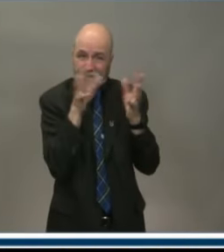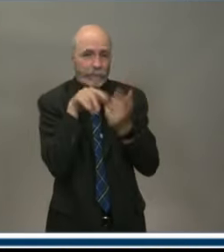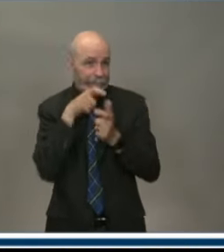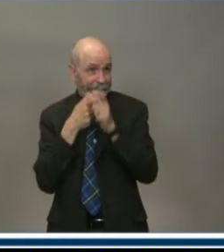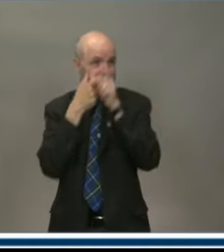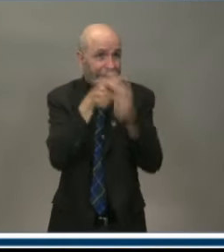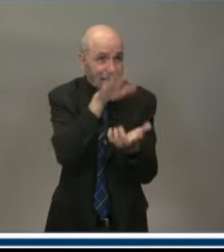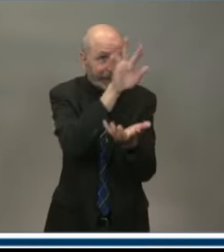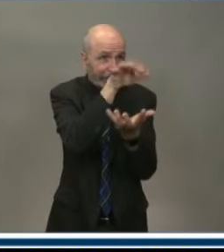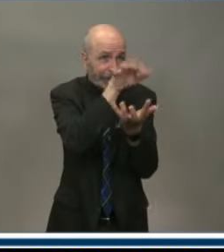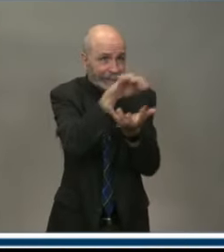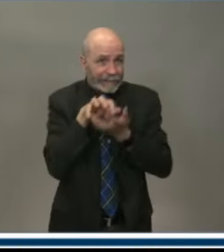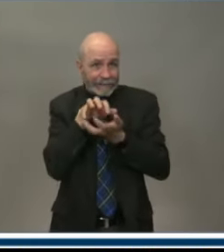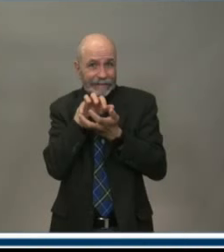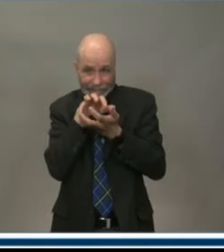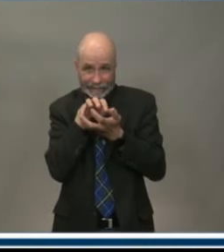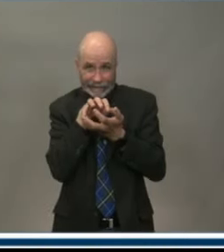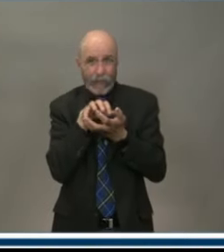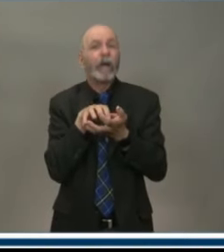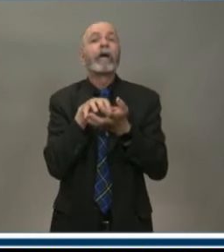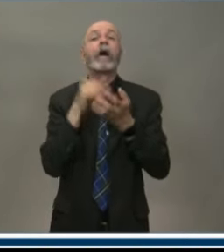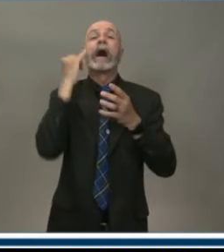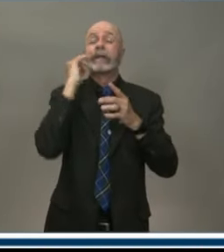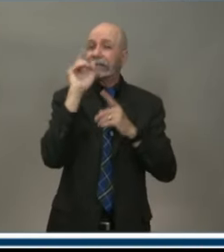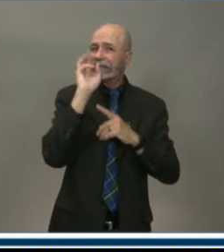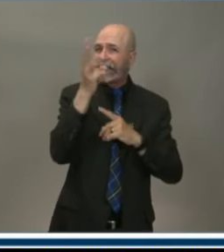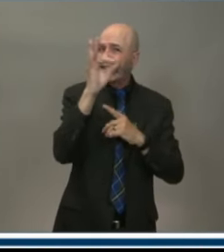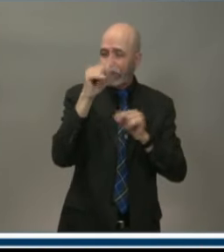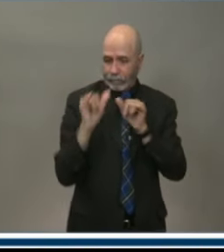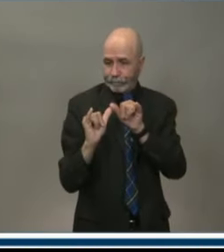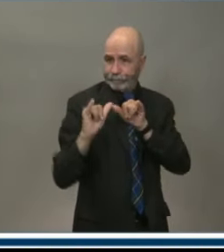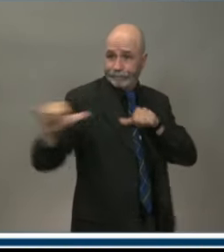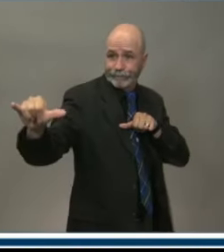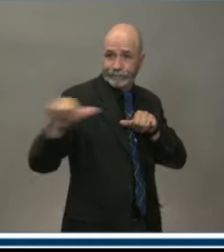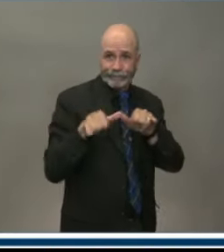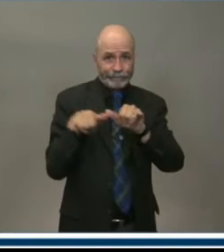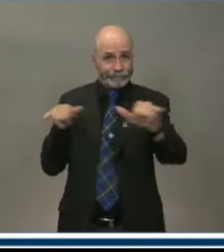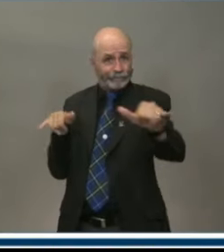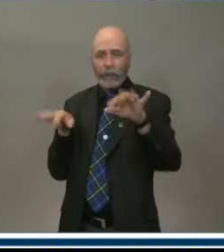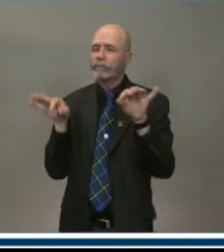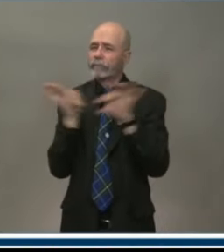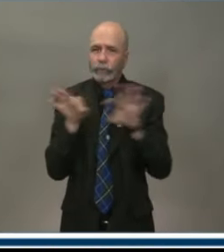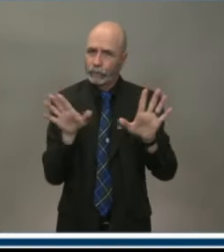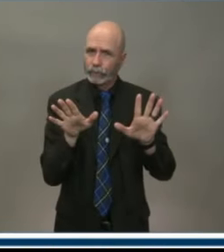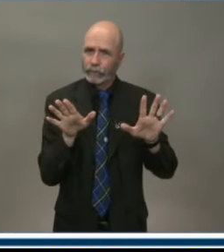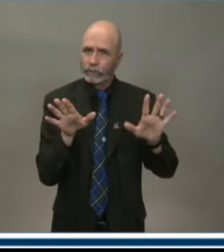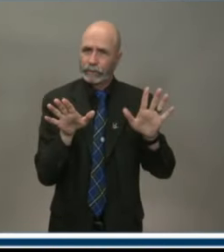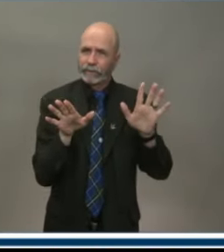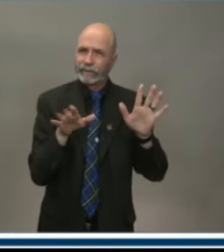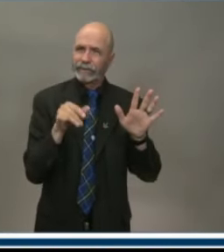at least 6 feet from non-household members when you do need to be out and about,